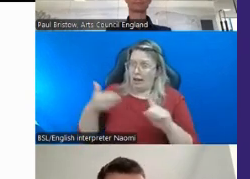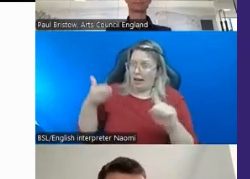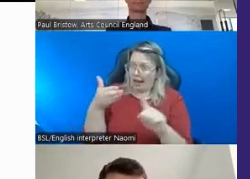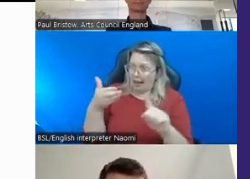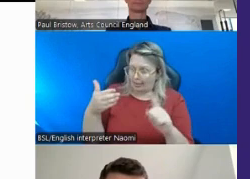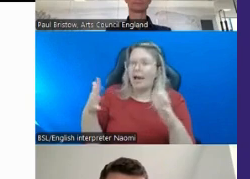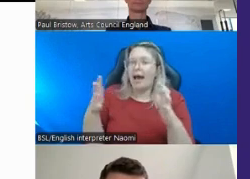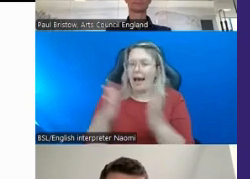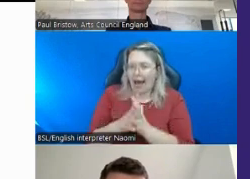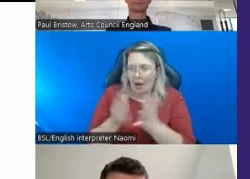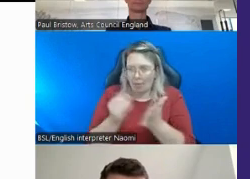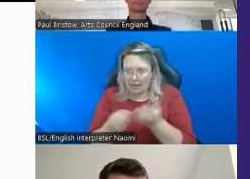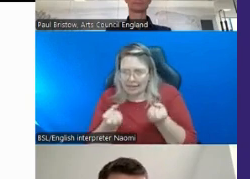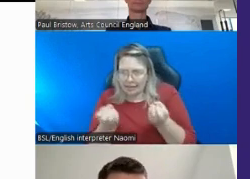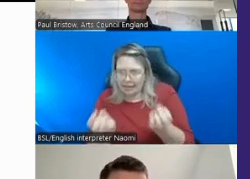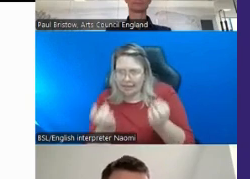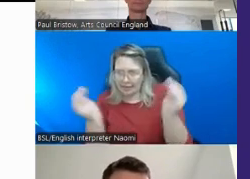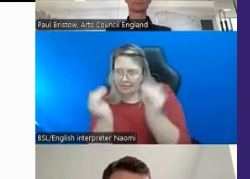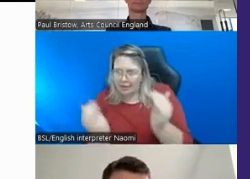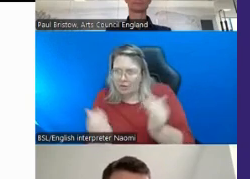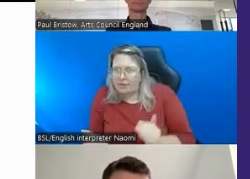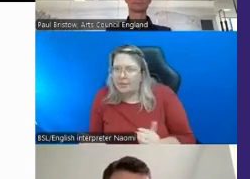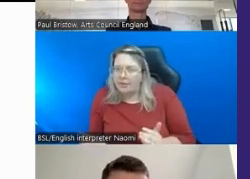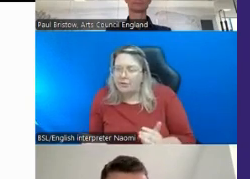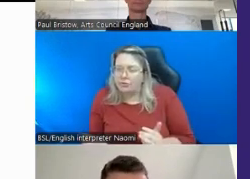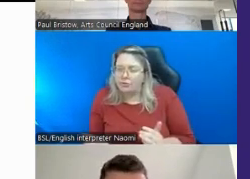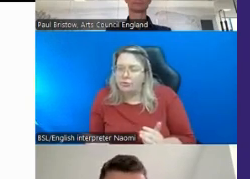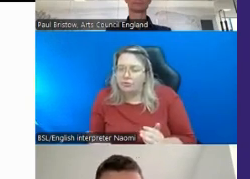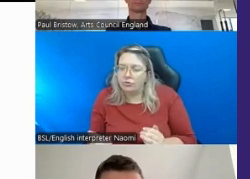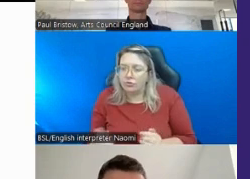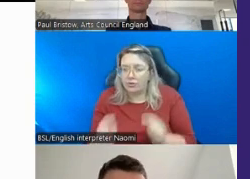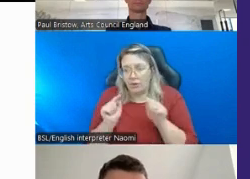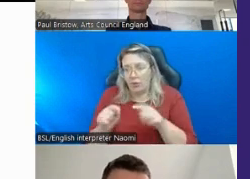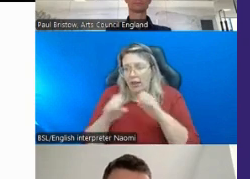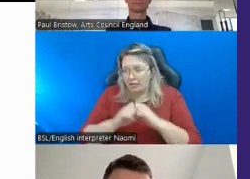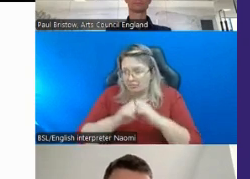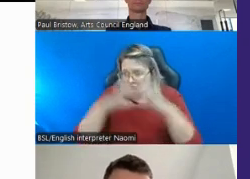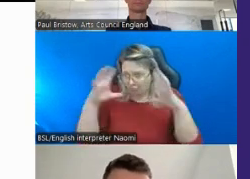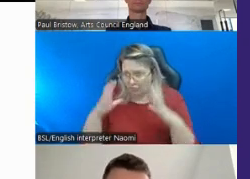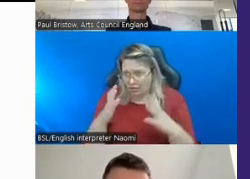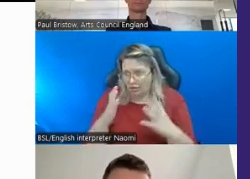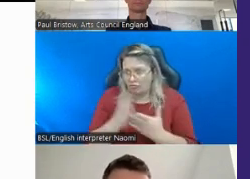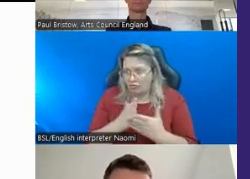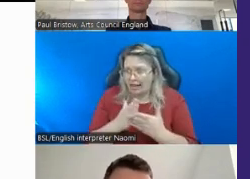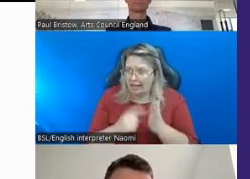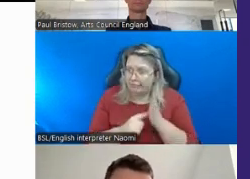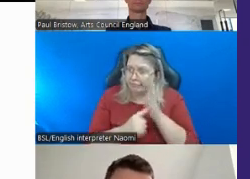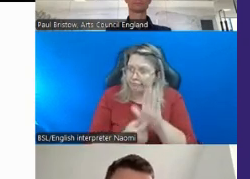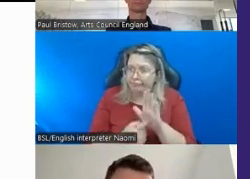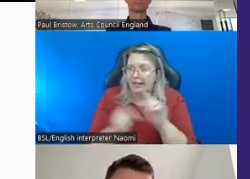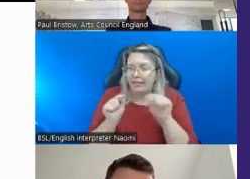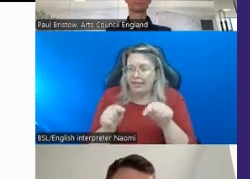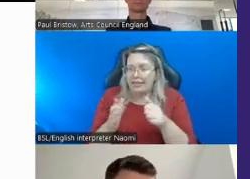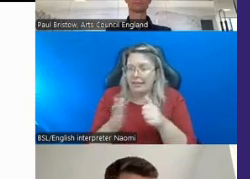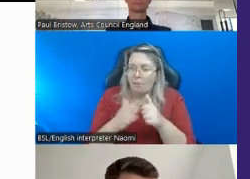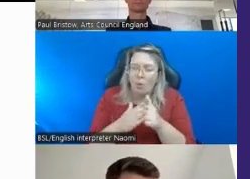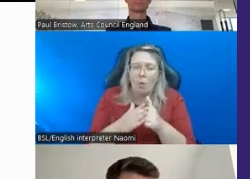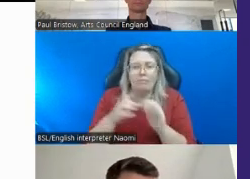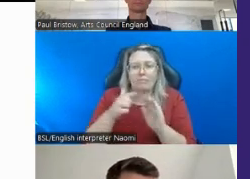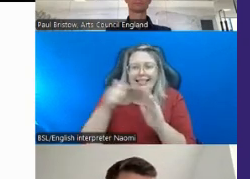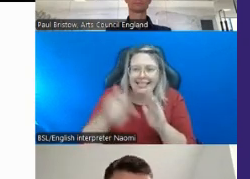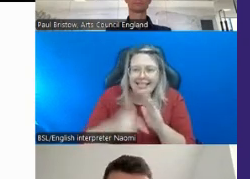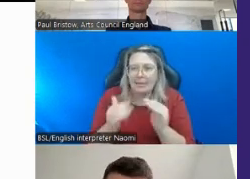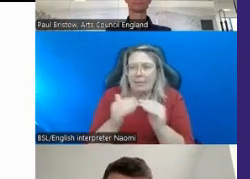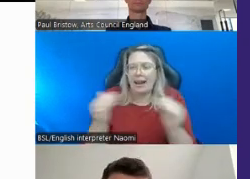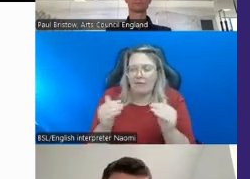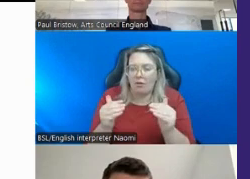have across those regions. So the idea is that that's a real signifier of that deeper level of devolution.